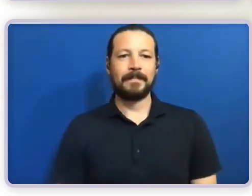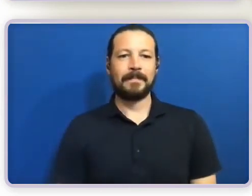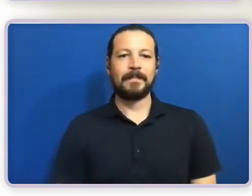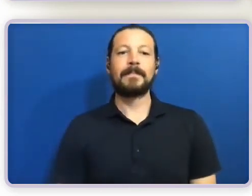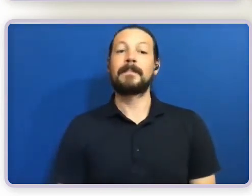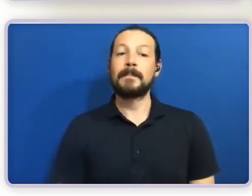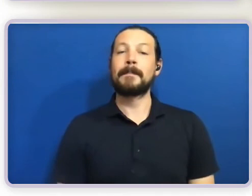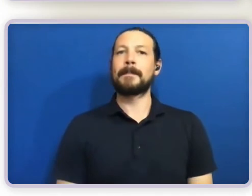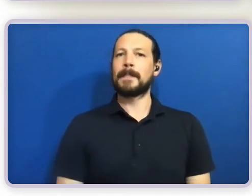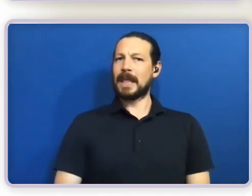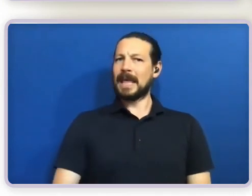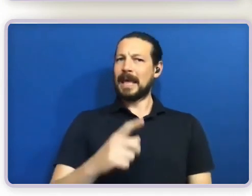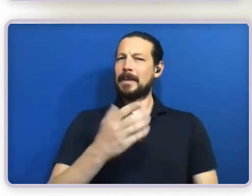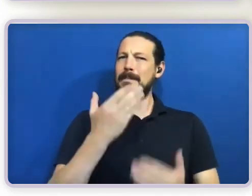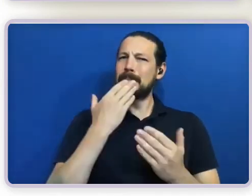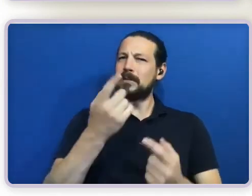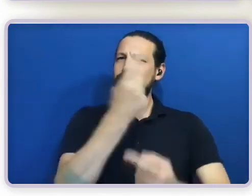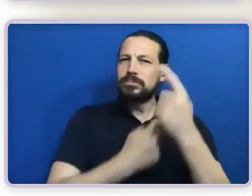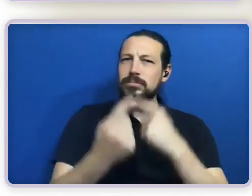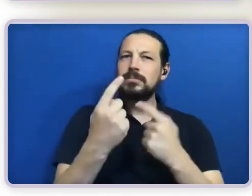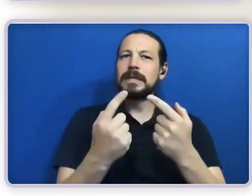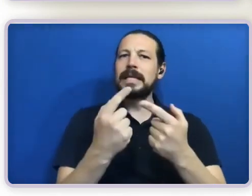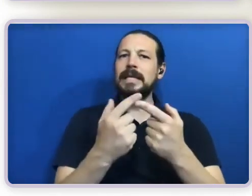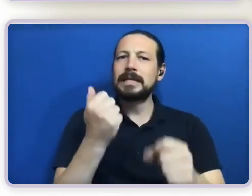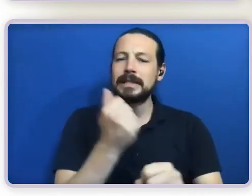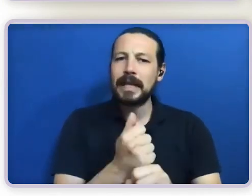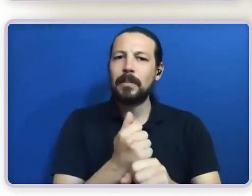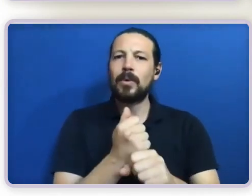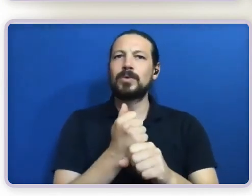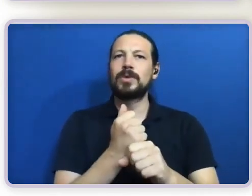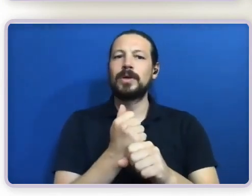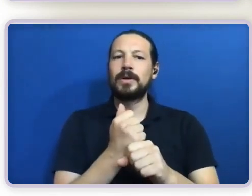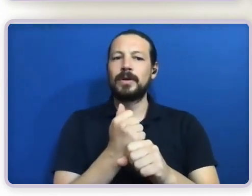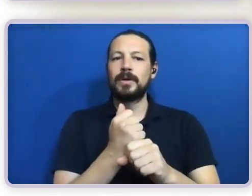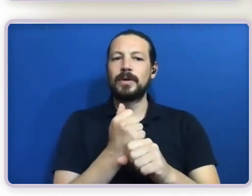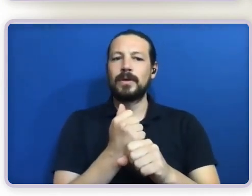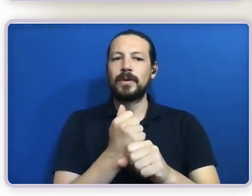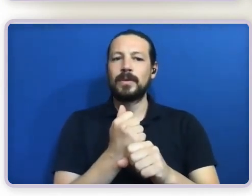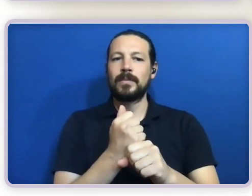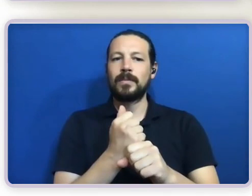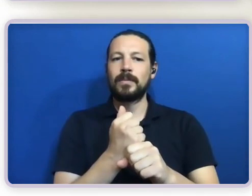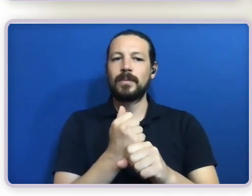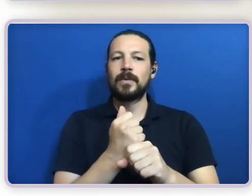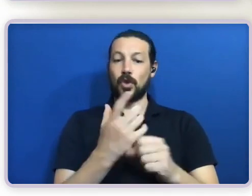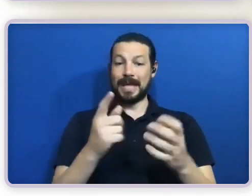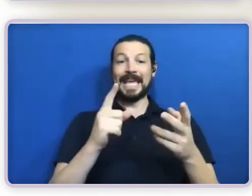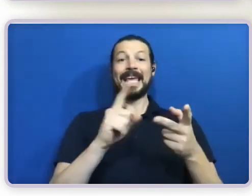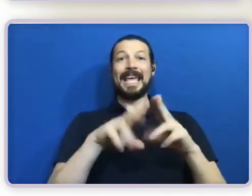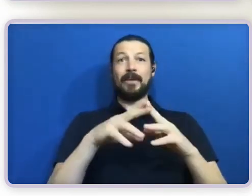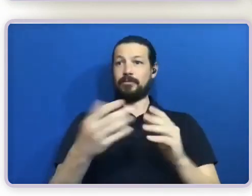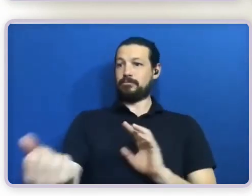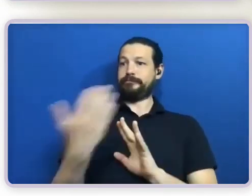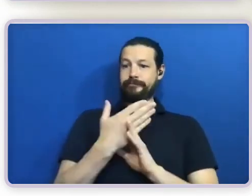can you please give an example when to respond to a notice to produce or summons